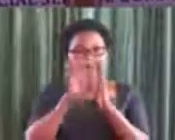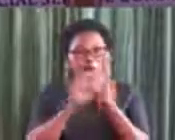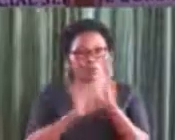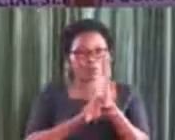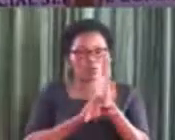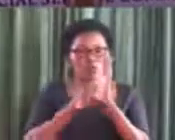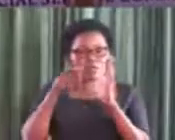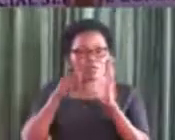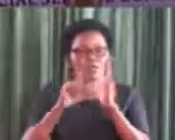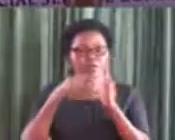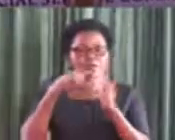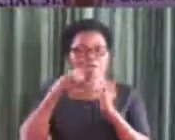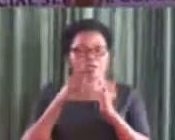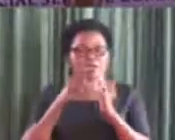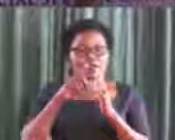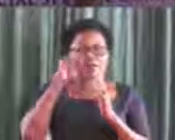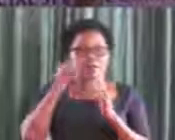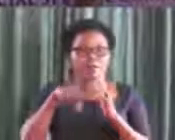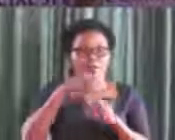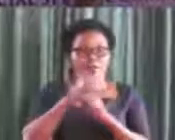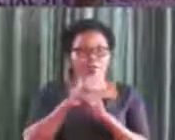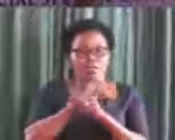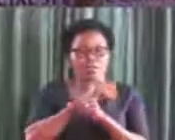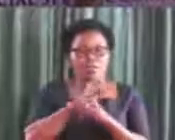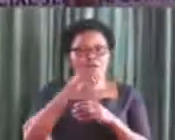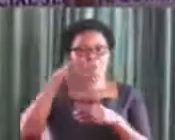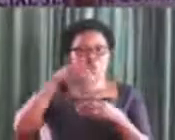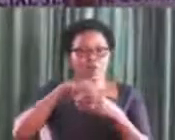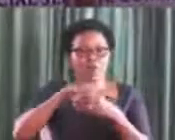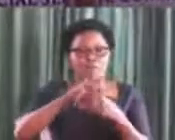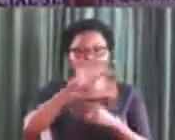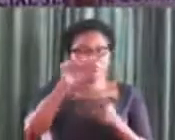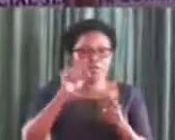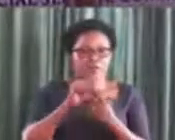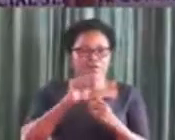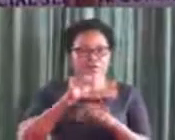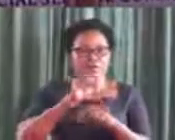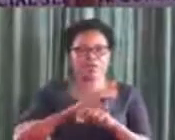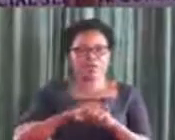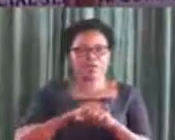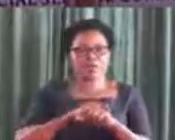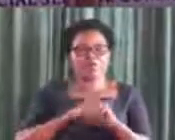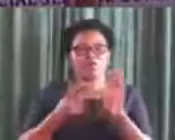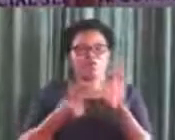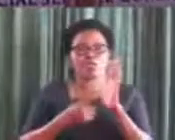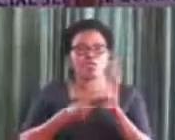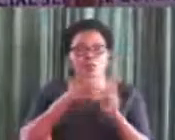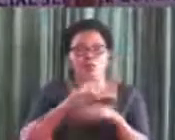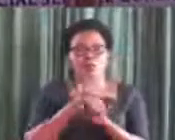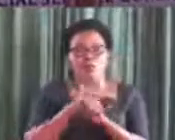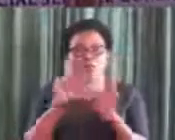had stated should be done within specific time frames, especially legislation.